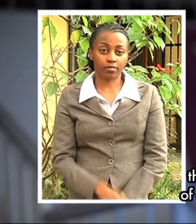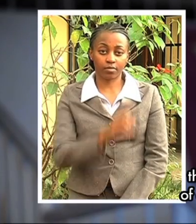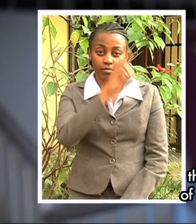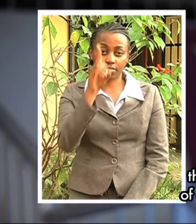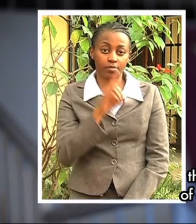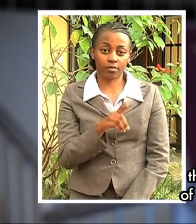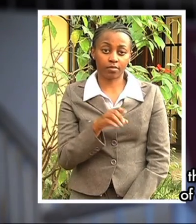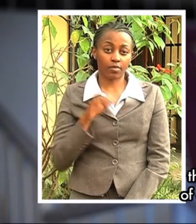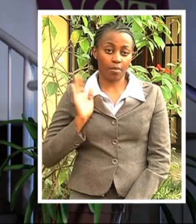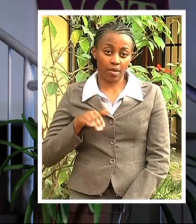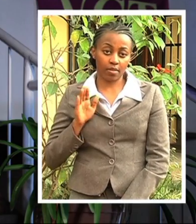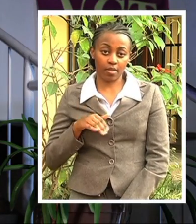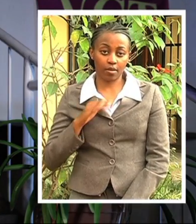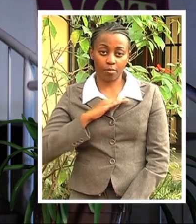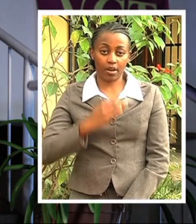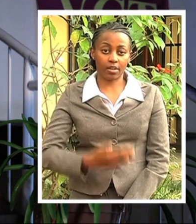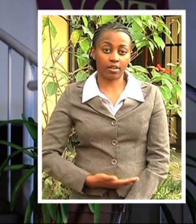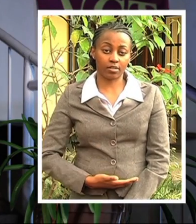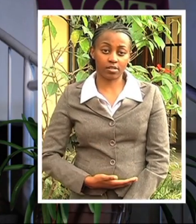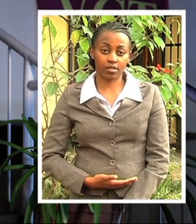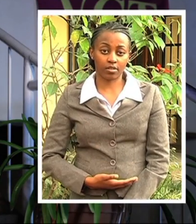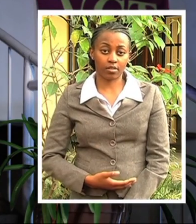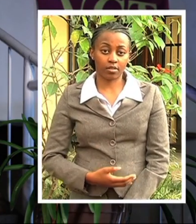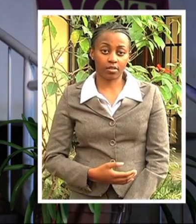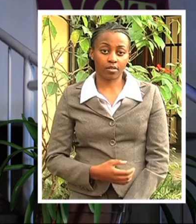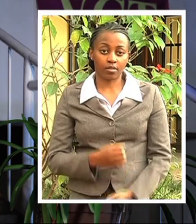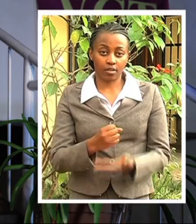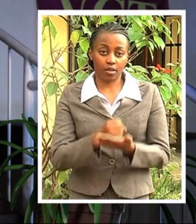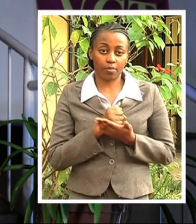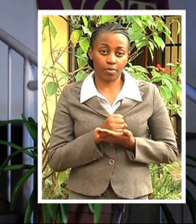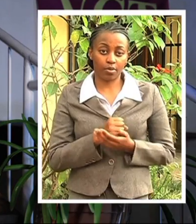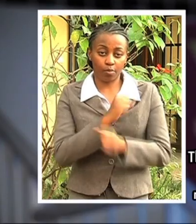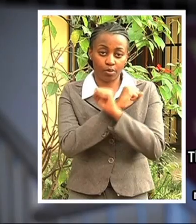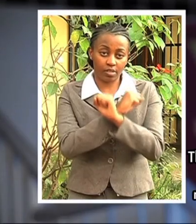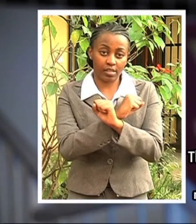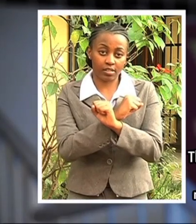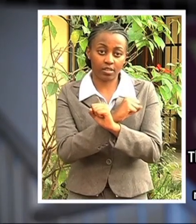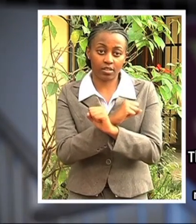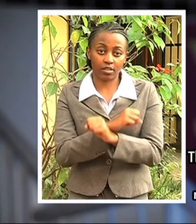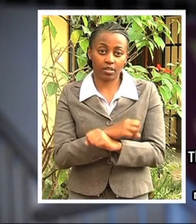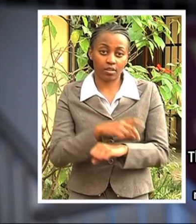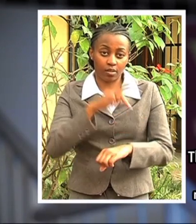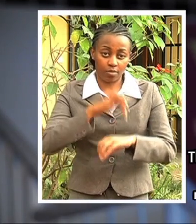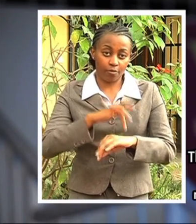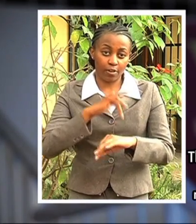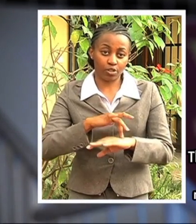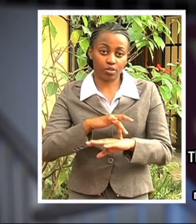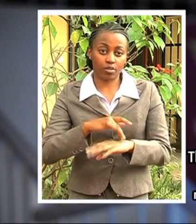and safe water per day. How does one prevent mother-to-child transmission? There are